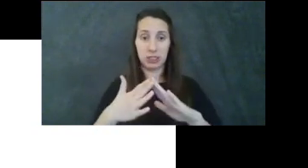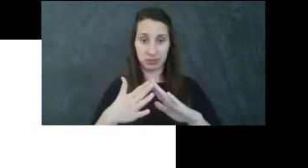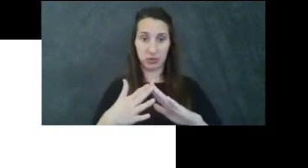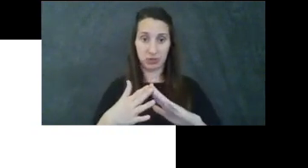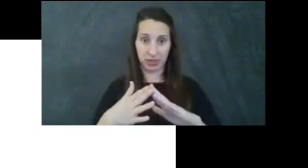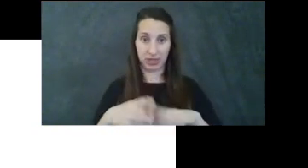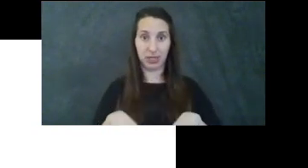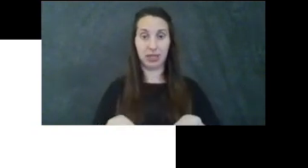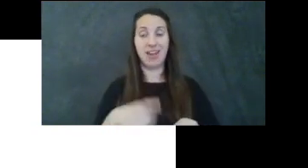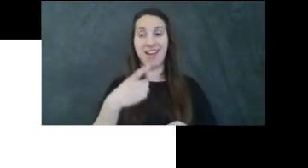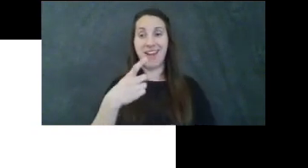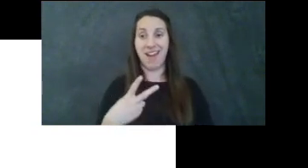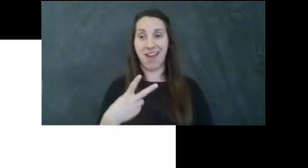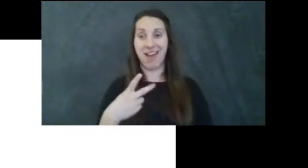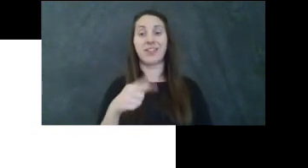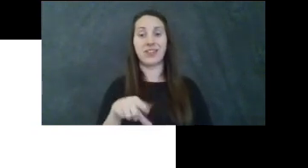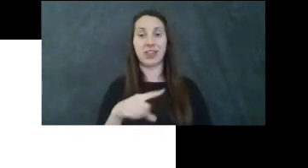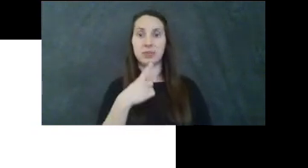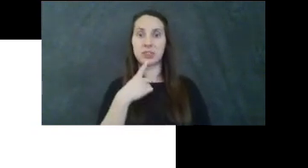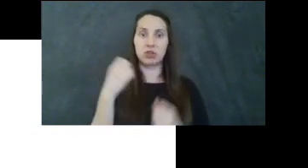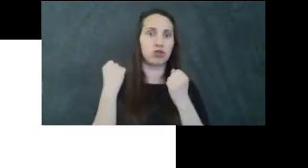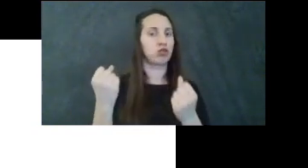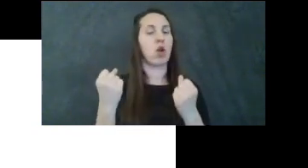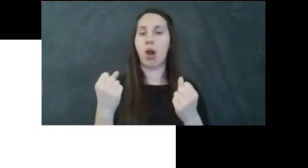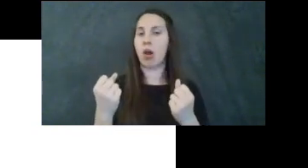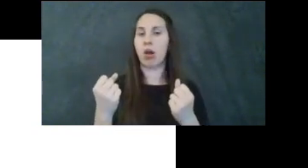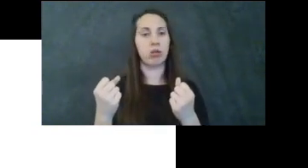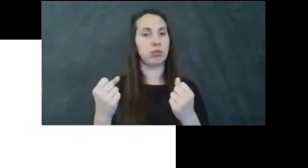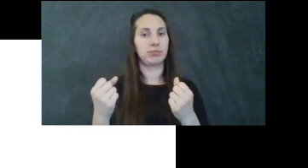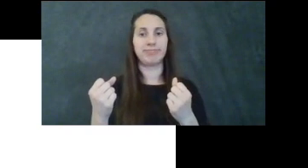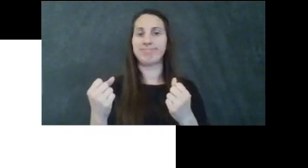strong disapprove. And if you move to the next